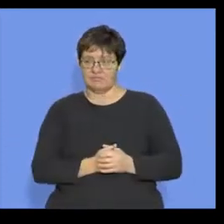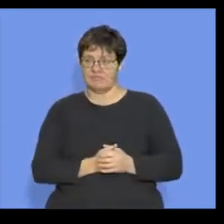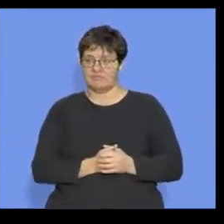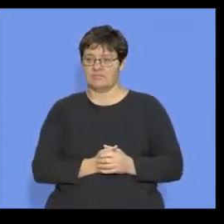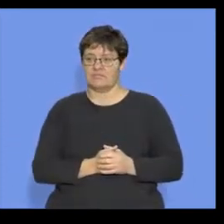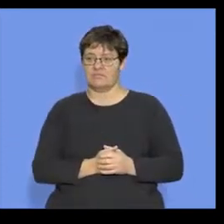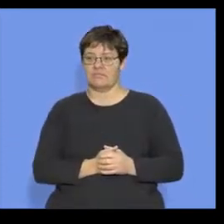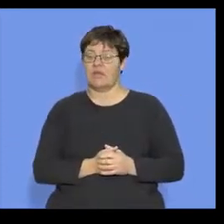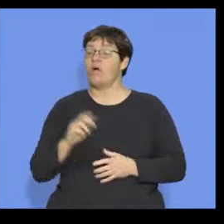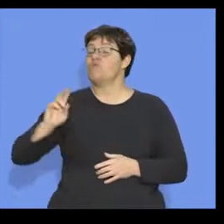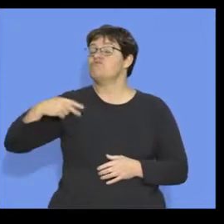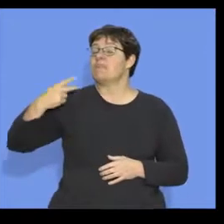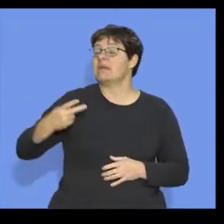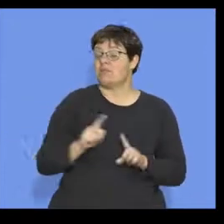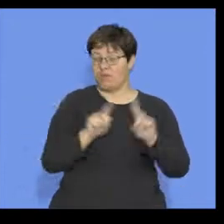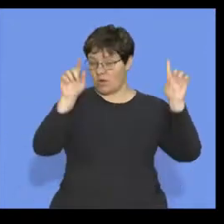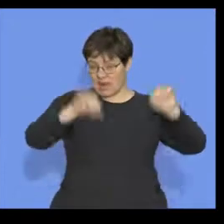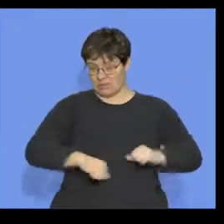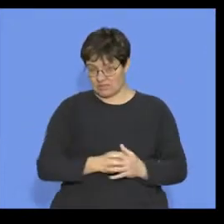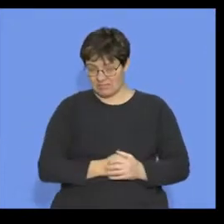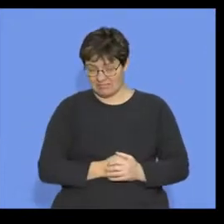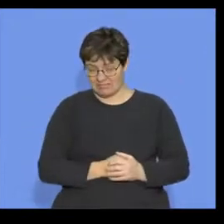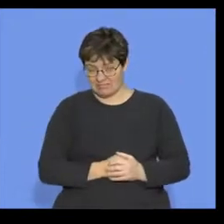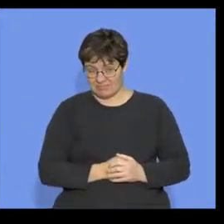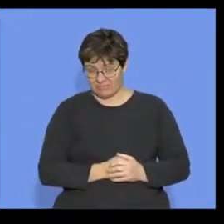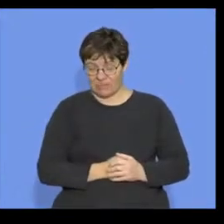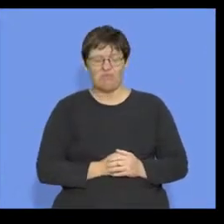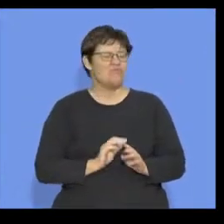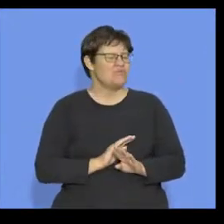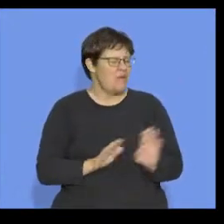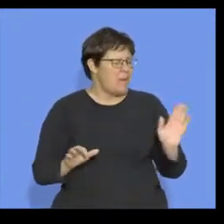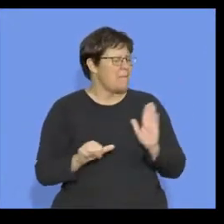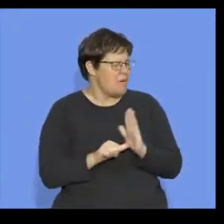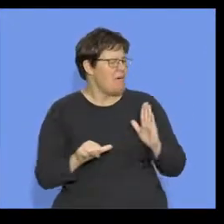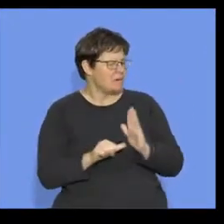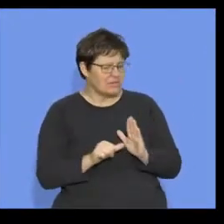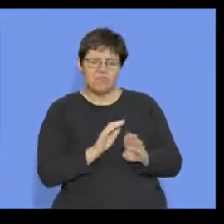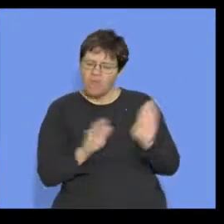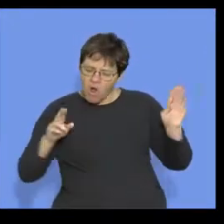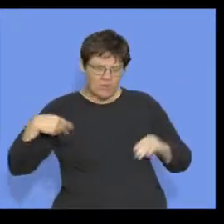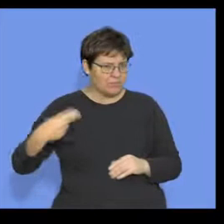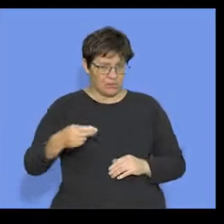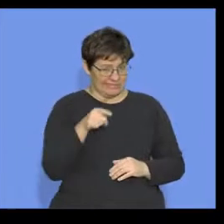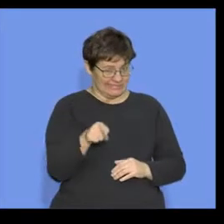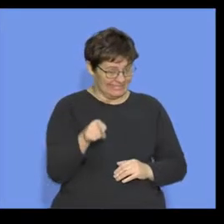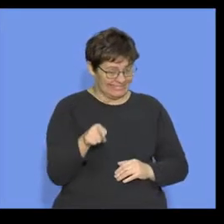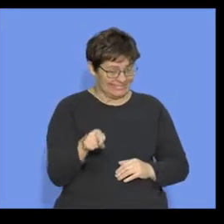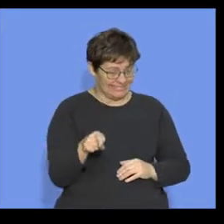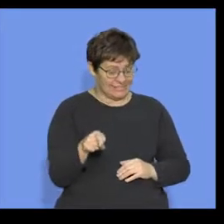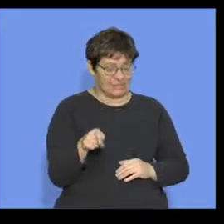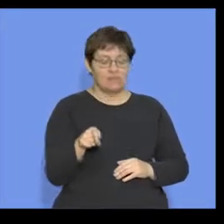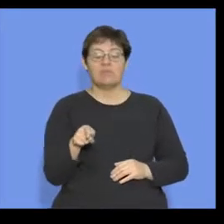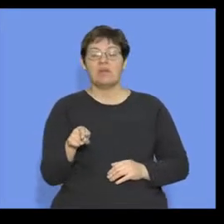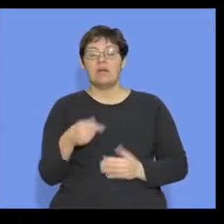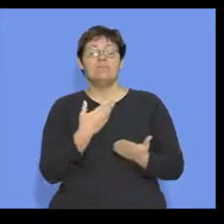digits cannot be repeated, can you see, very important, digits cannot be repeated here. What is the probability that a